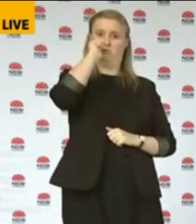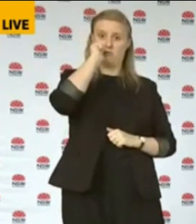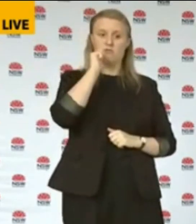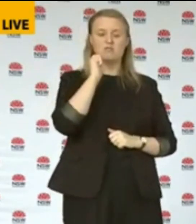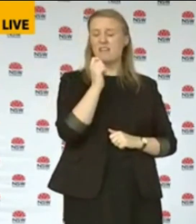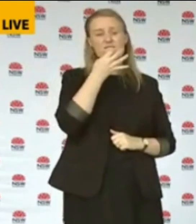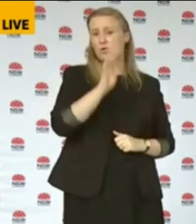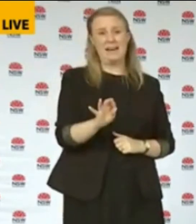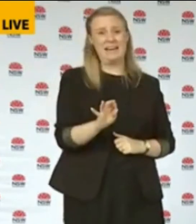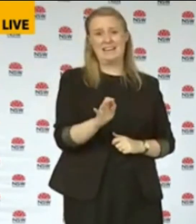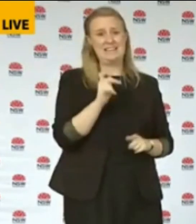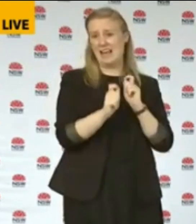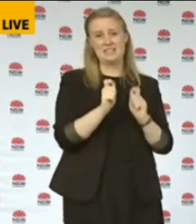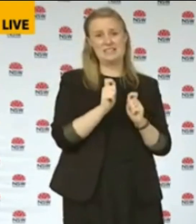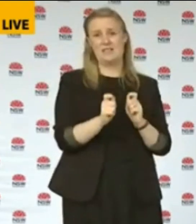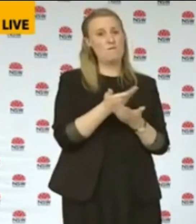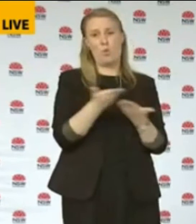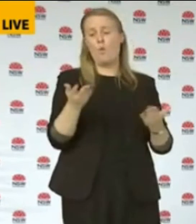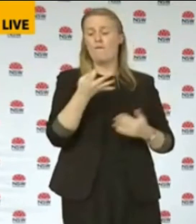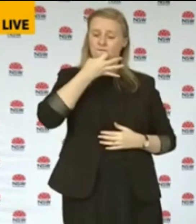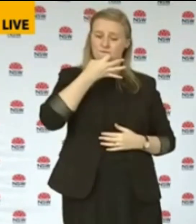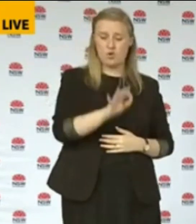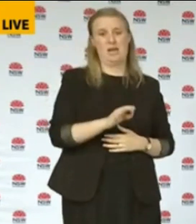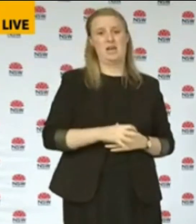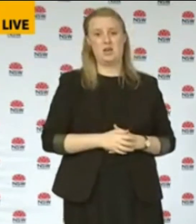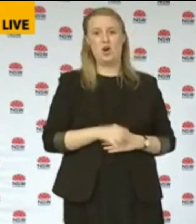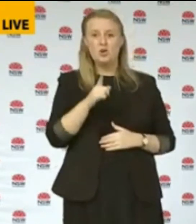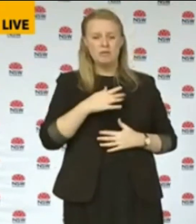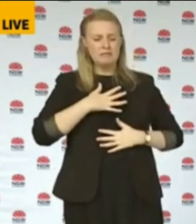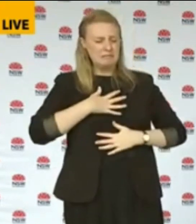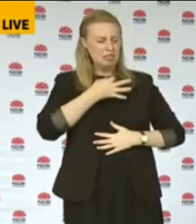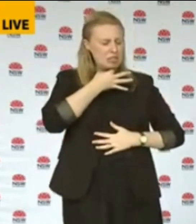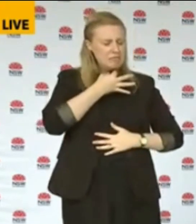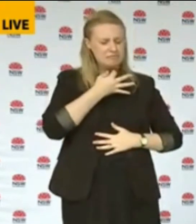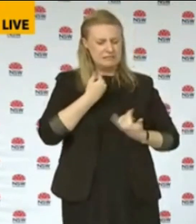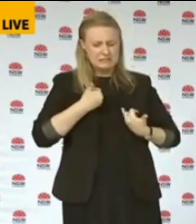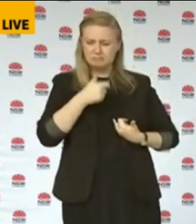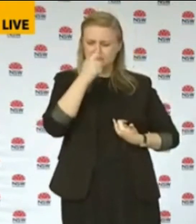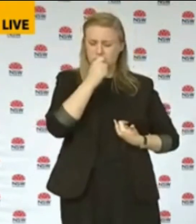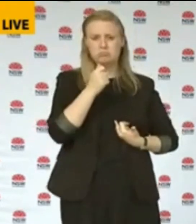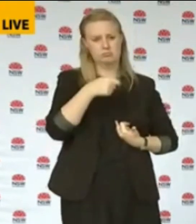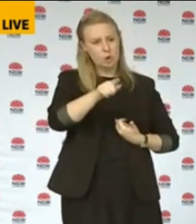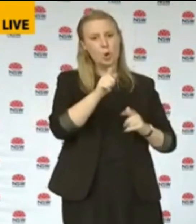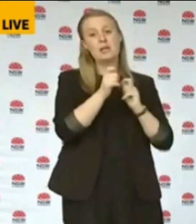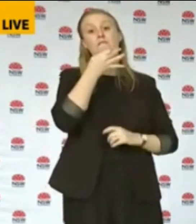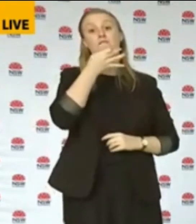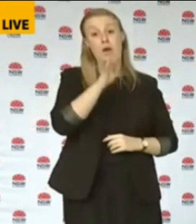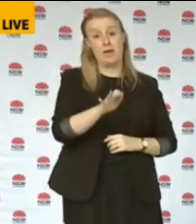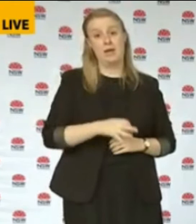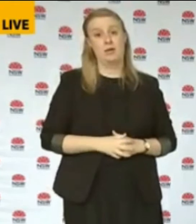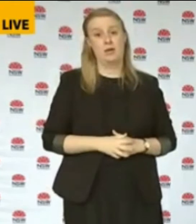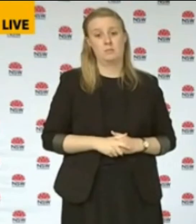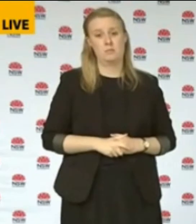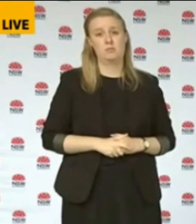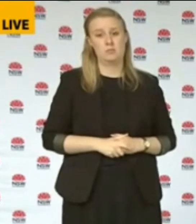is free. I'm sorry, hang on, let me finish, please. Let me just finish. So, if you go into, because we had